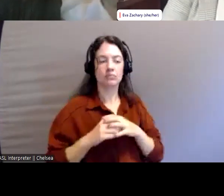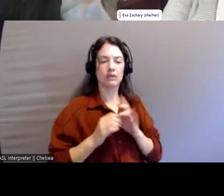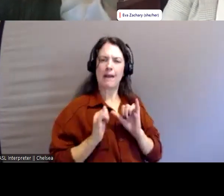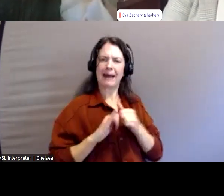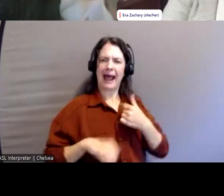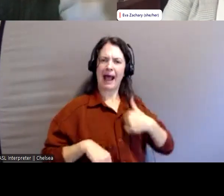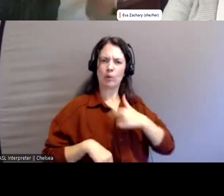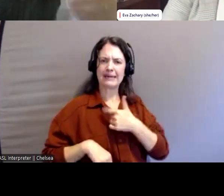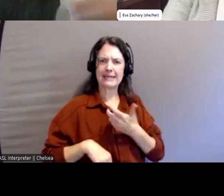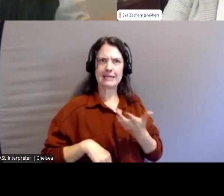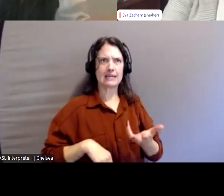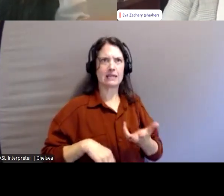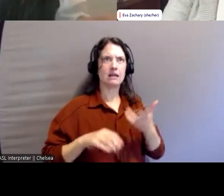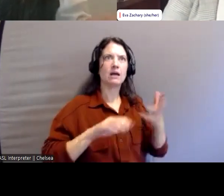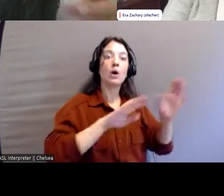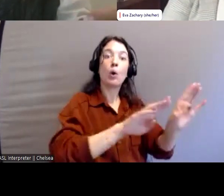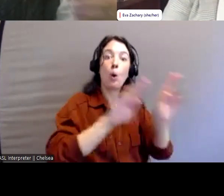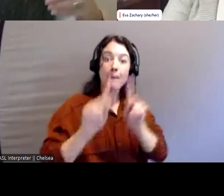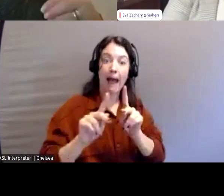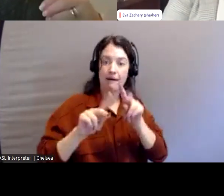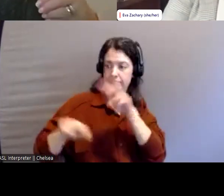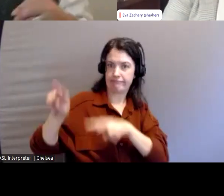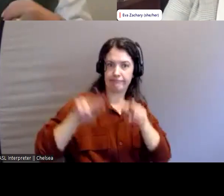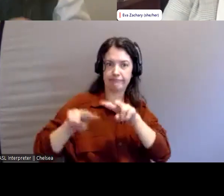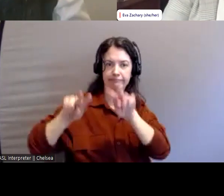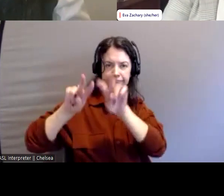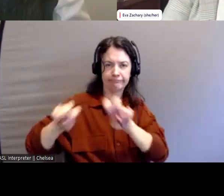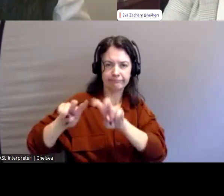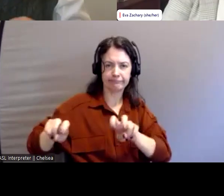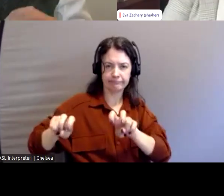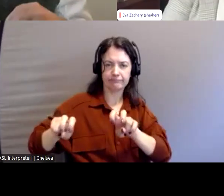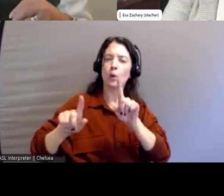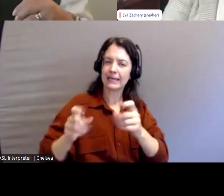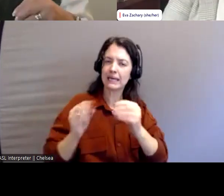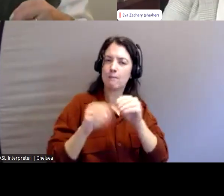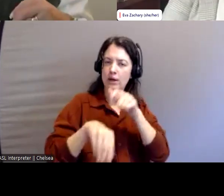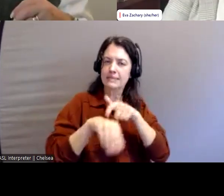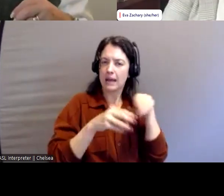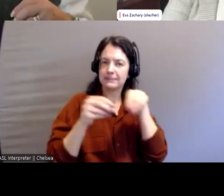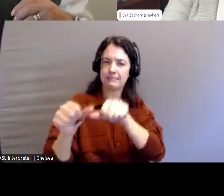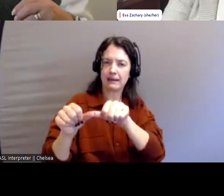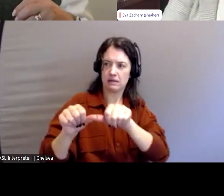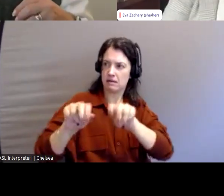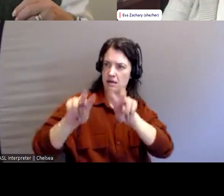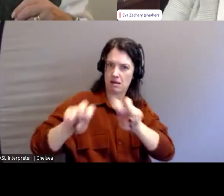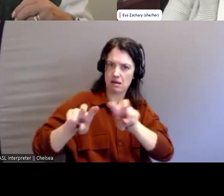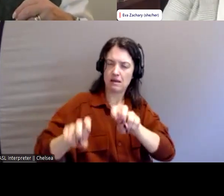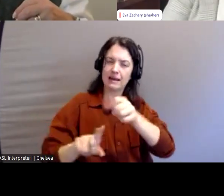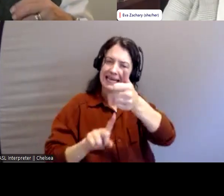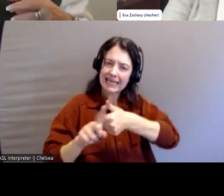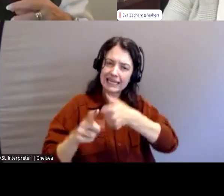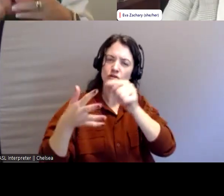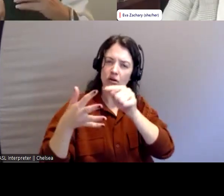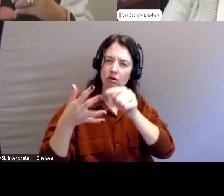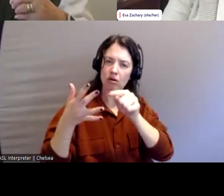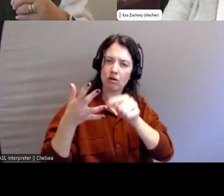know, revisit and take the time to look at all of the elements that we need to change in